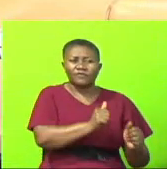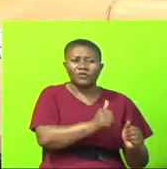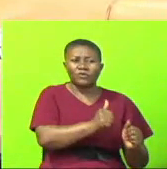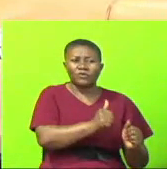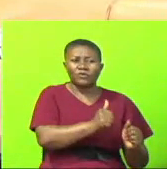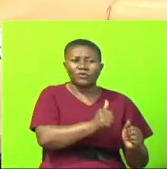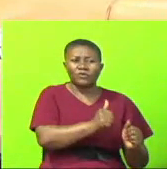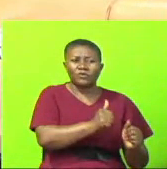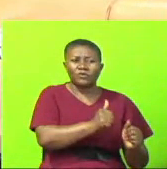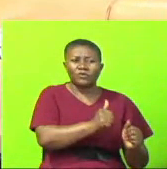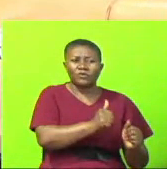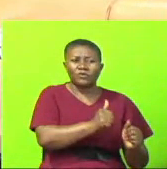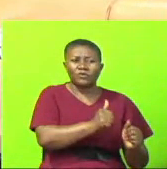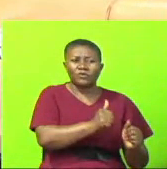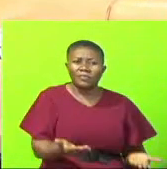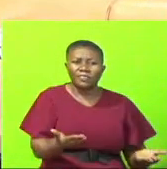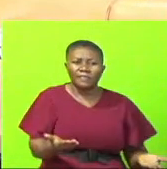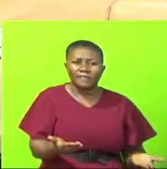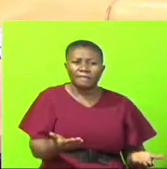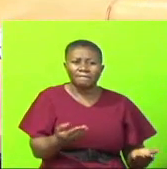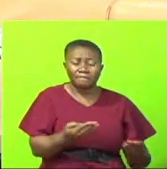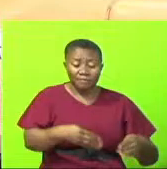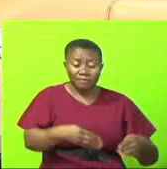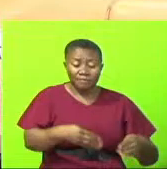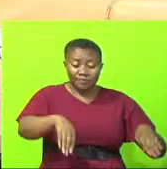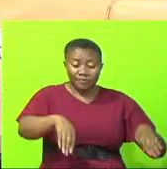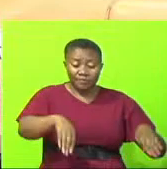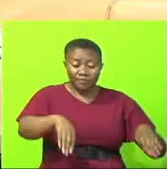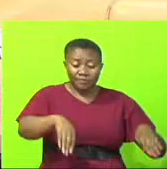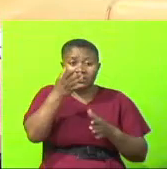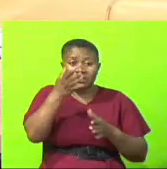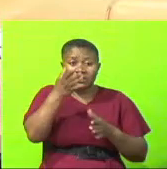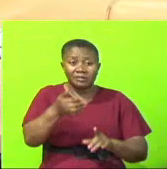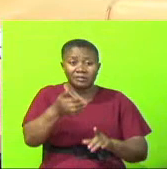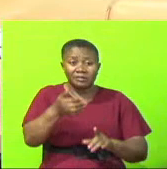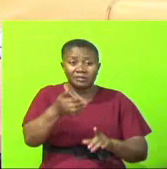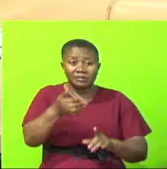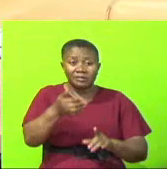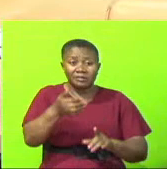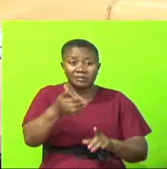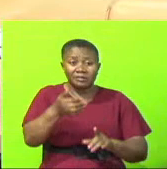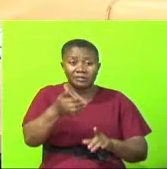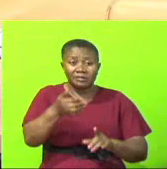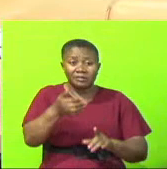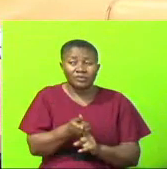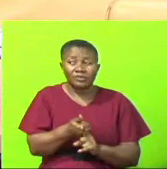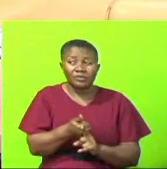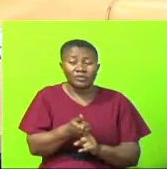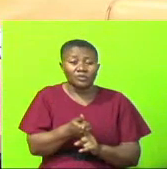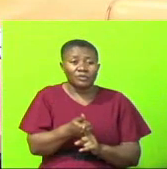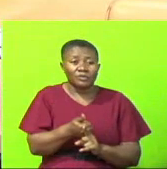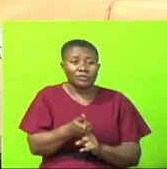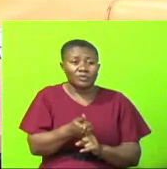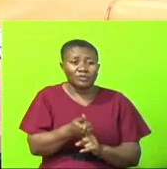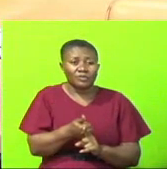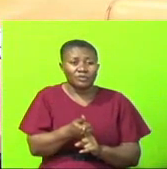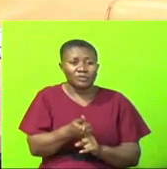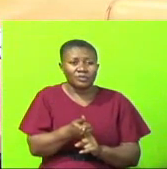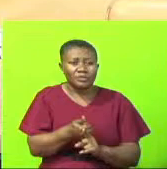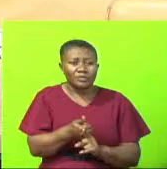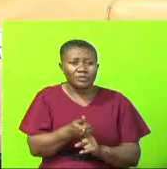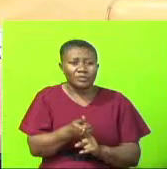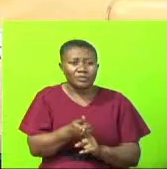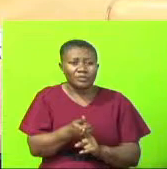that even the Speaker himself, unlike the courts, when the Supreme Court is departing from his decision, it must state